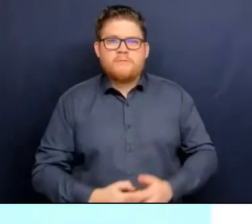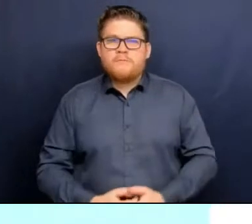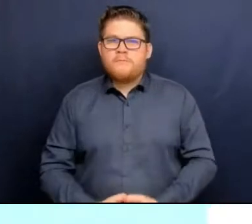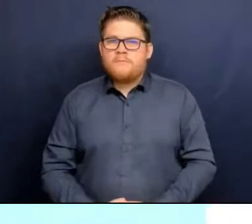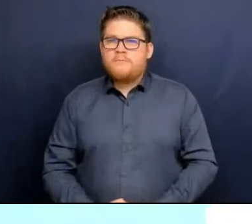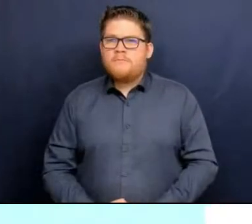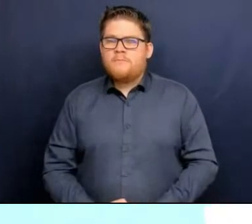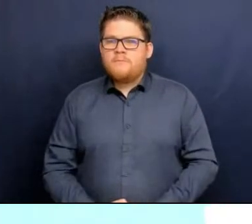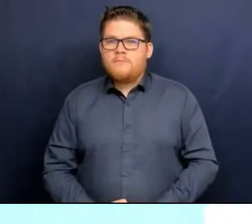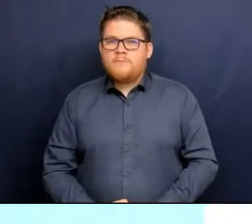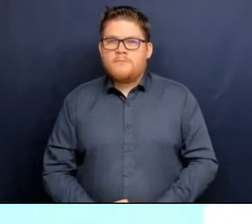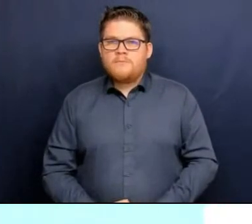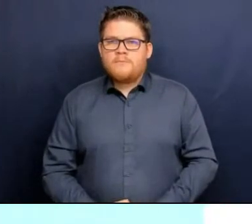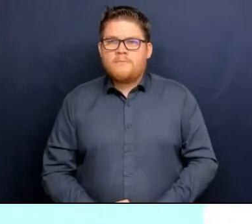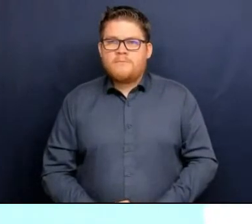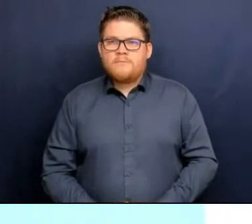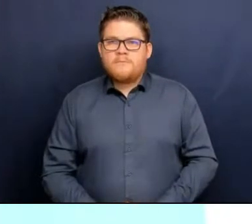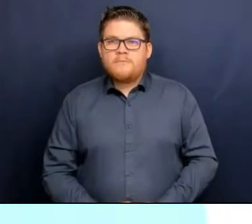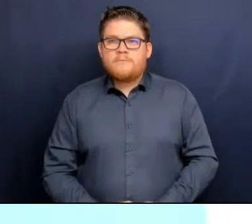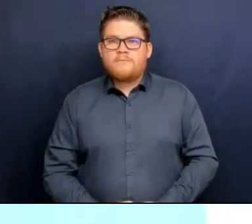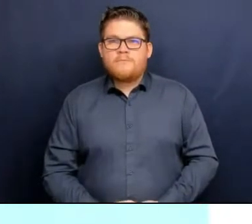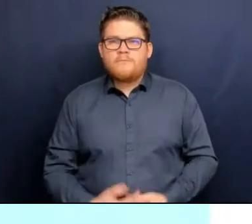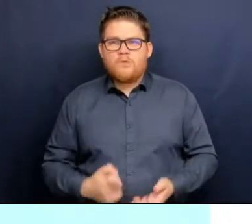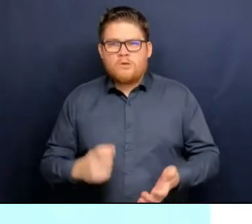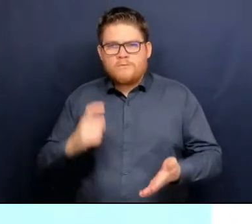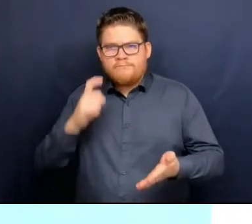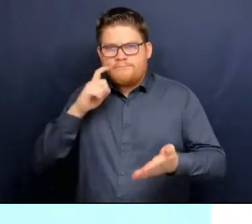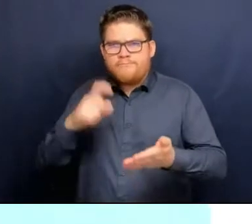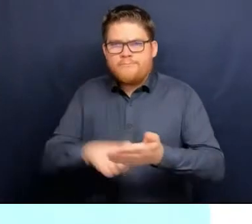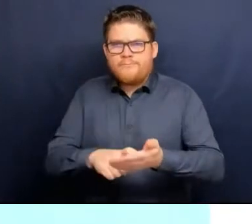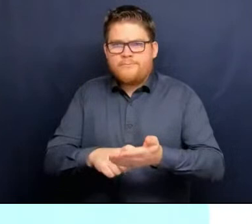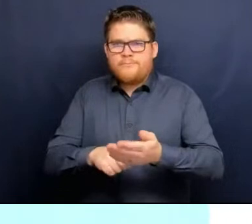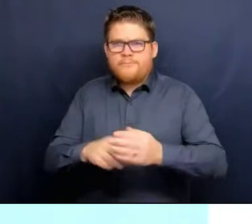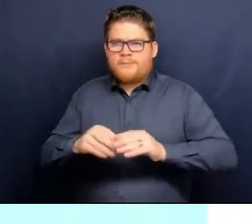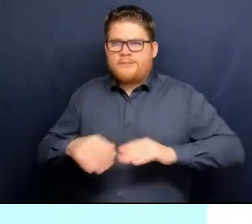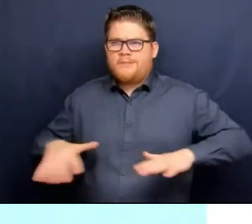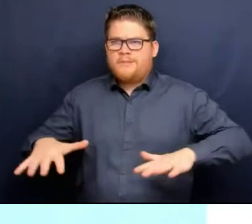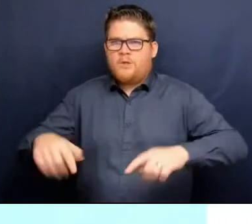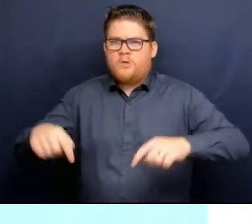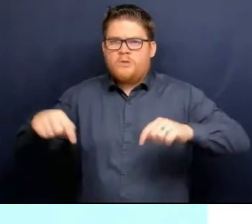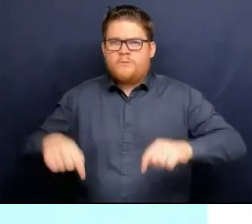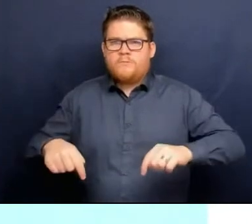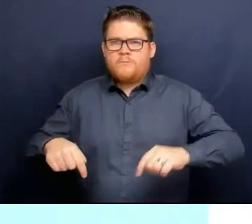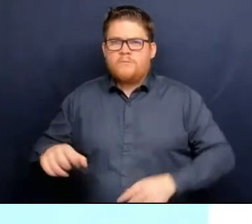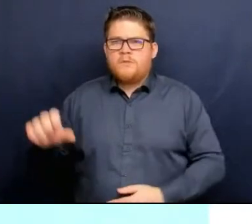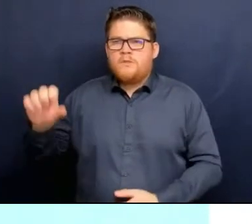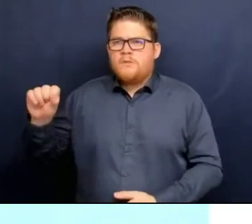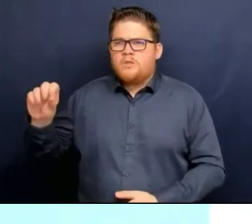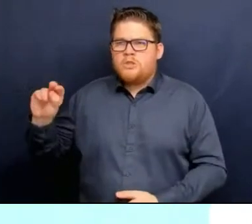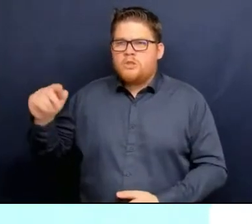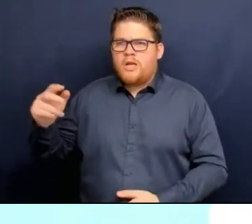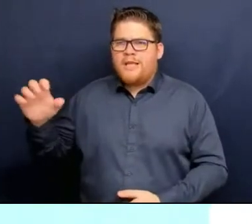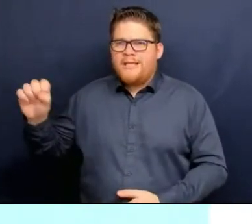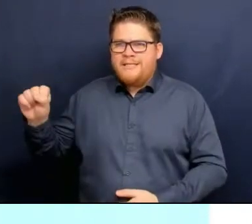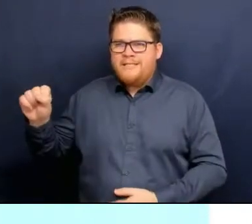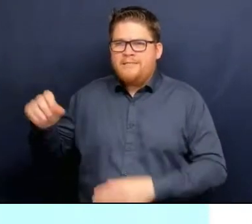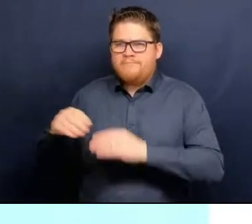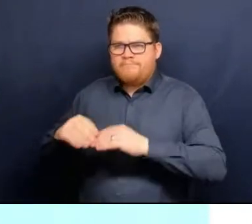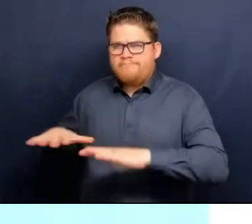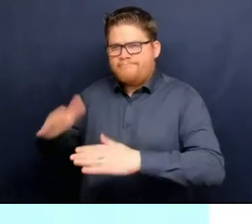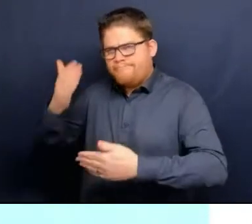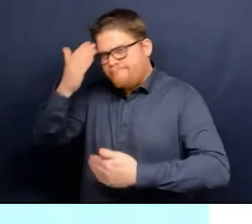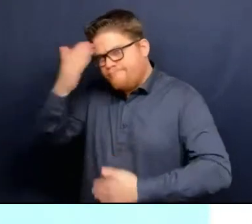traditional territories of the Songhees and Lekwungen speaking people, and I'm here today on behalf of the BC First Nations Justice